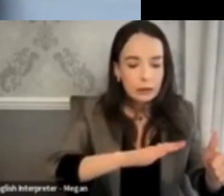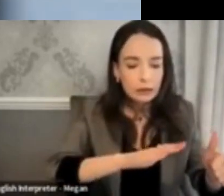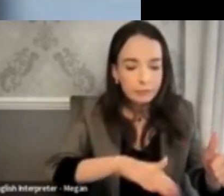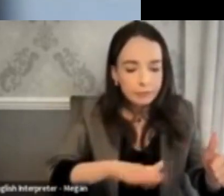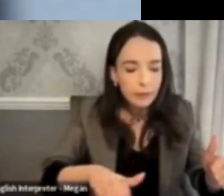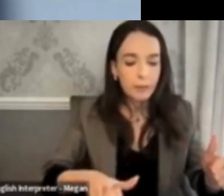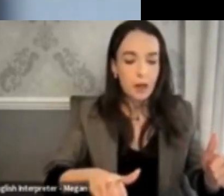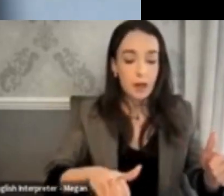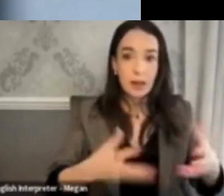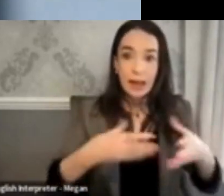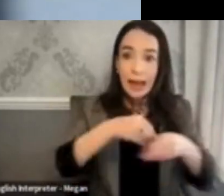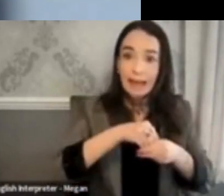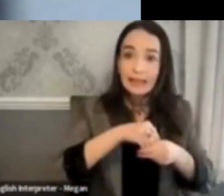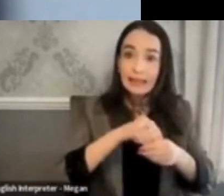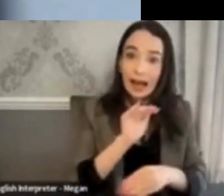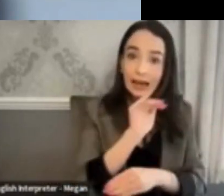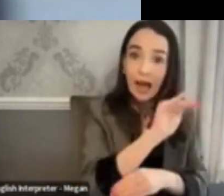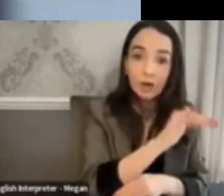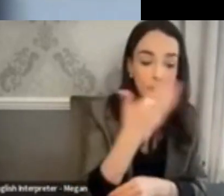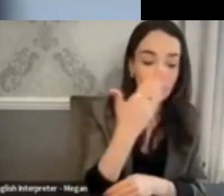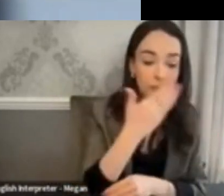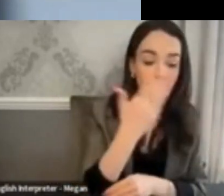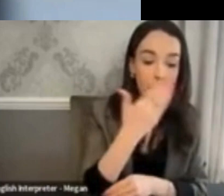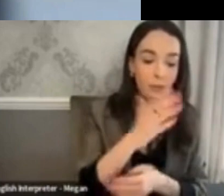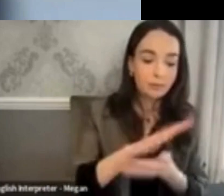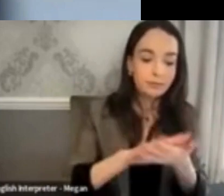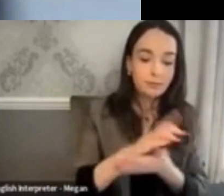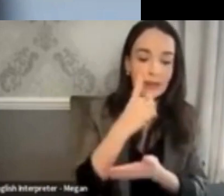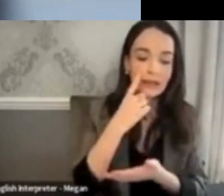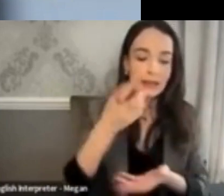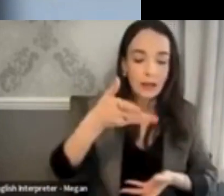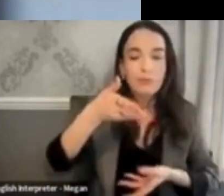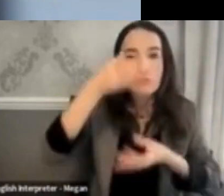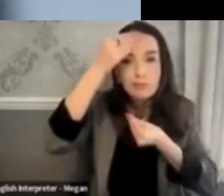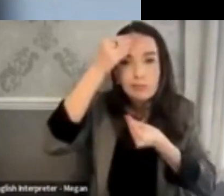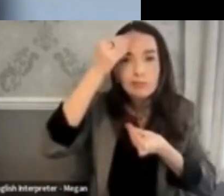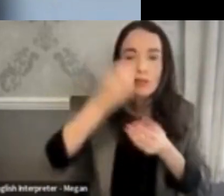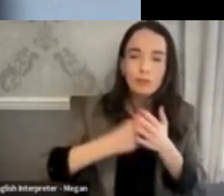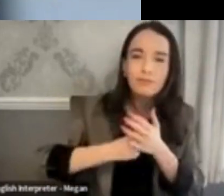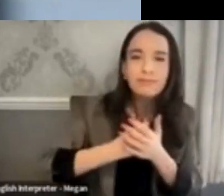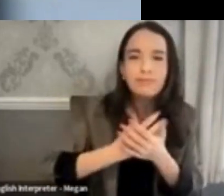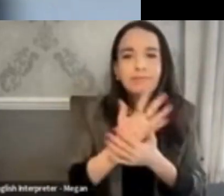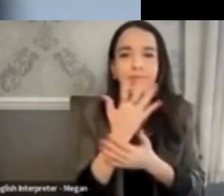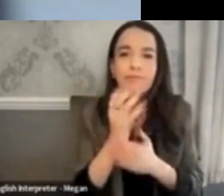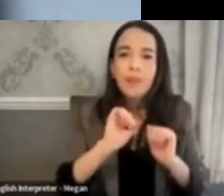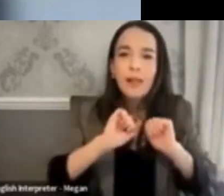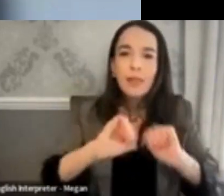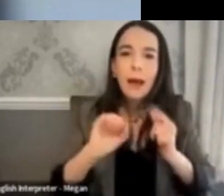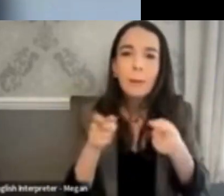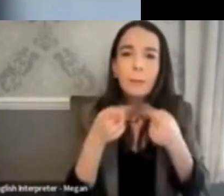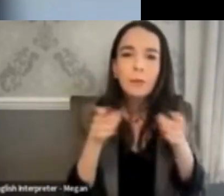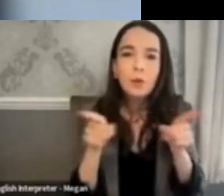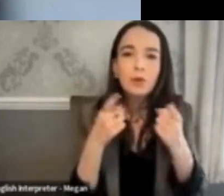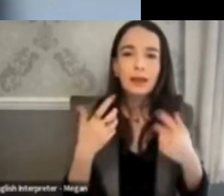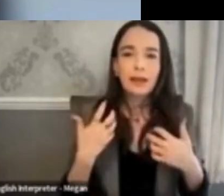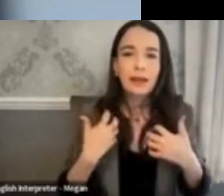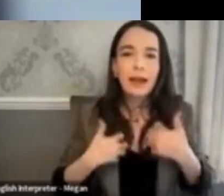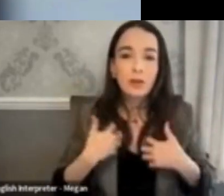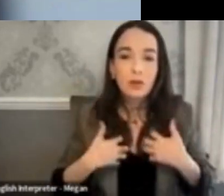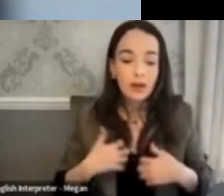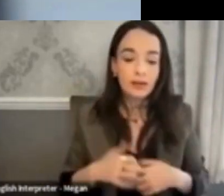of that, in and out of school, to learn and progress their musical interests and really